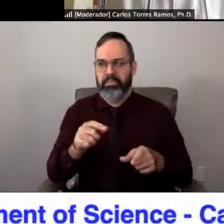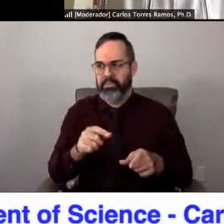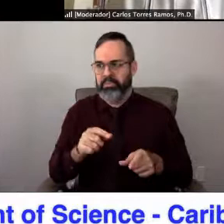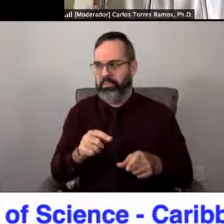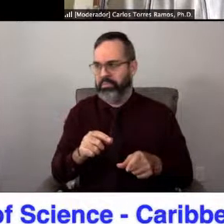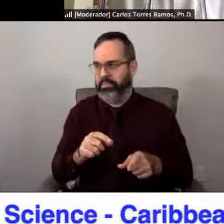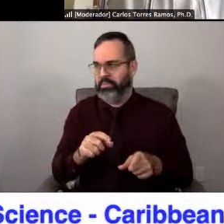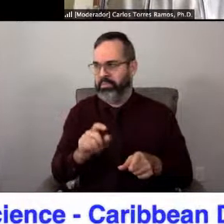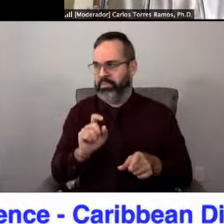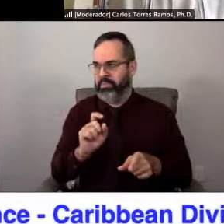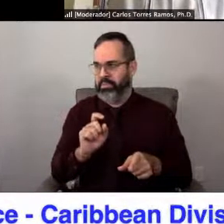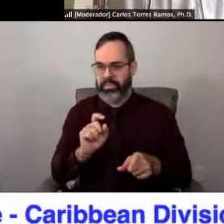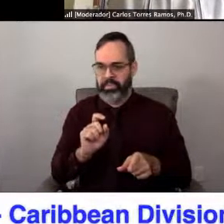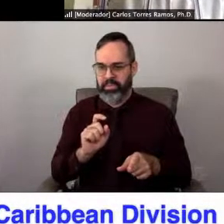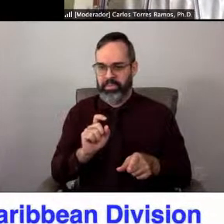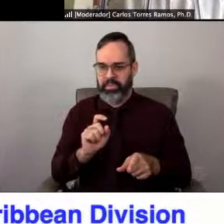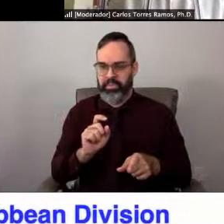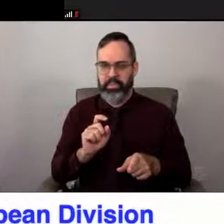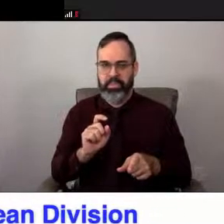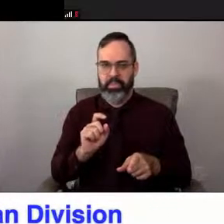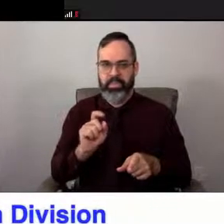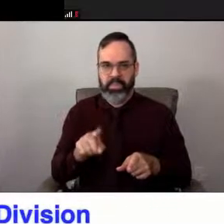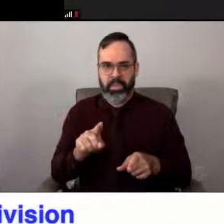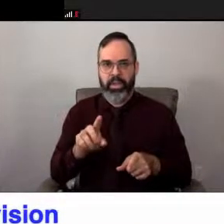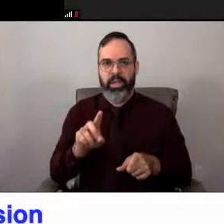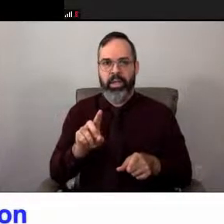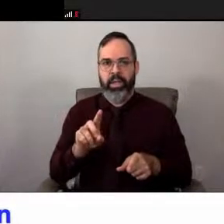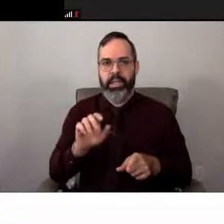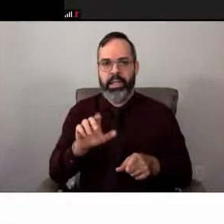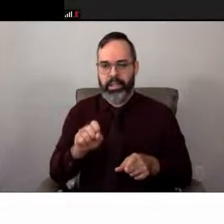with how your Air Force